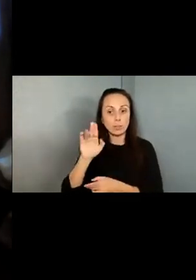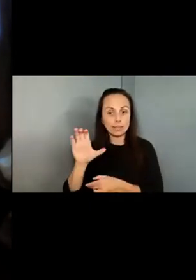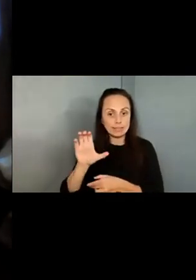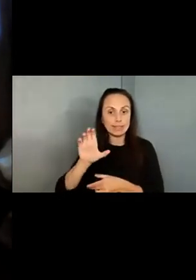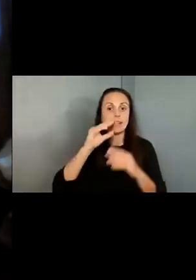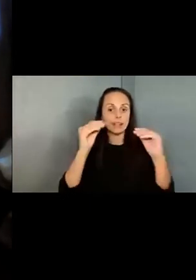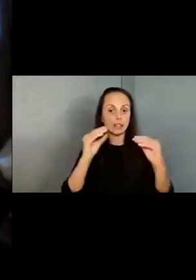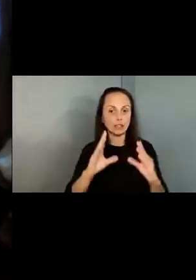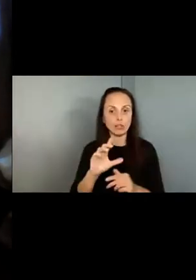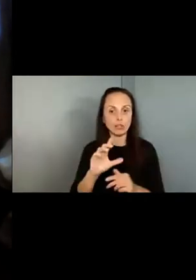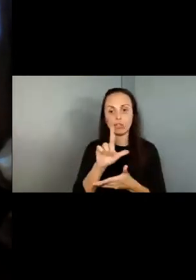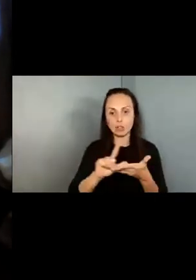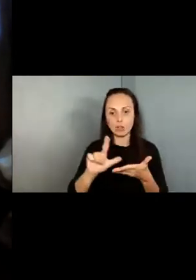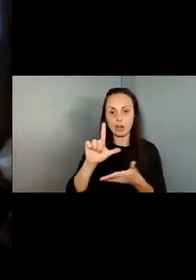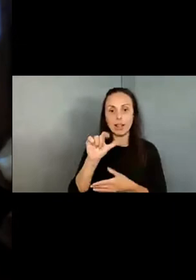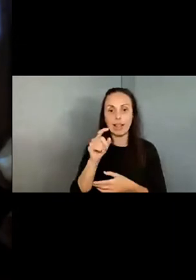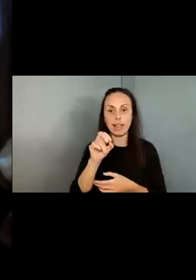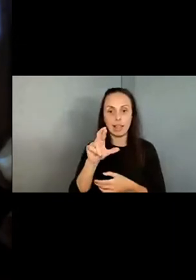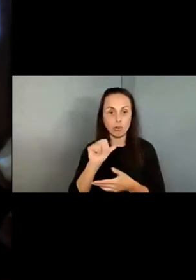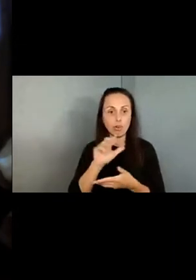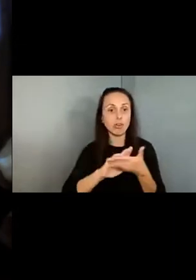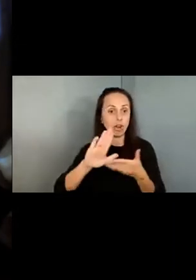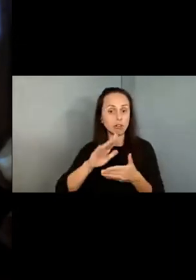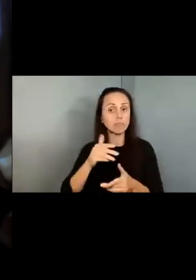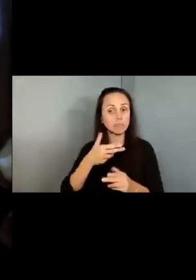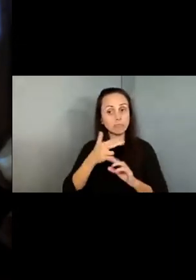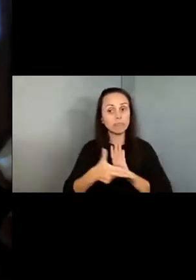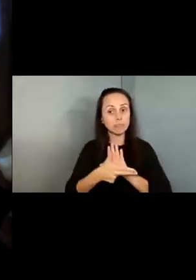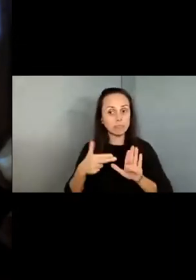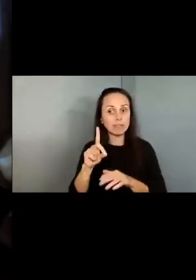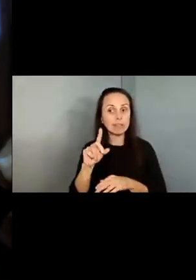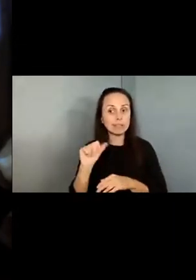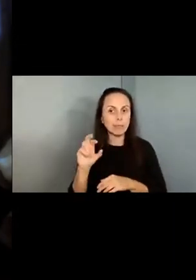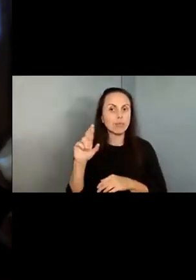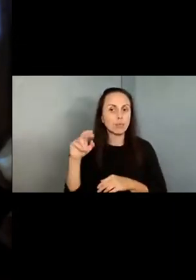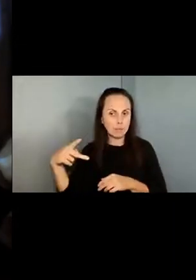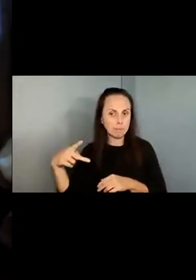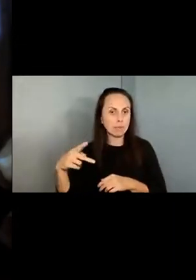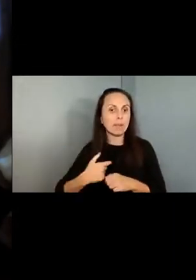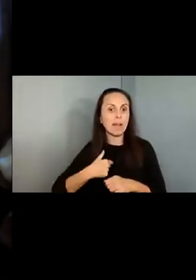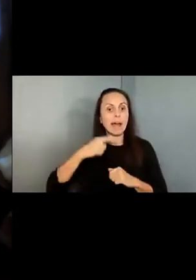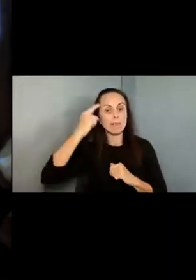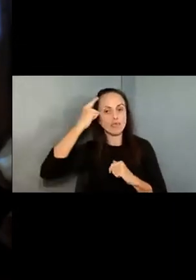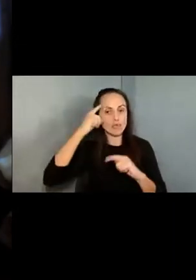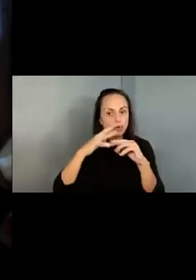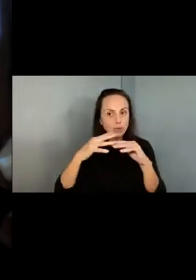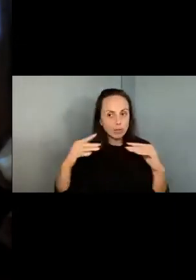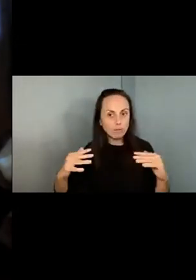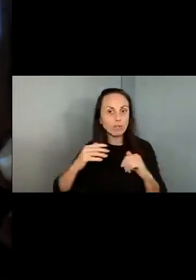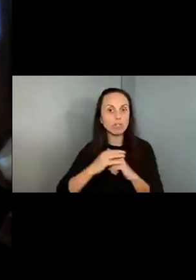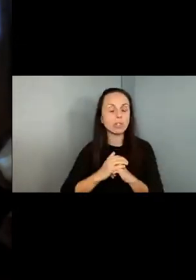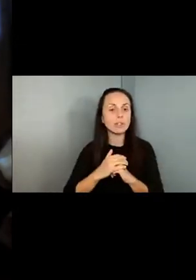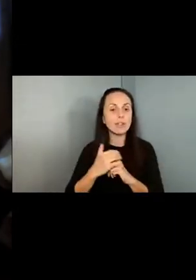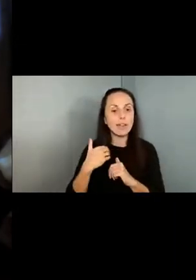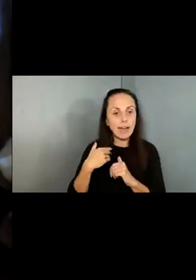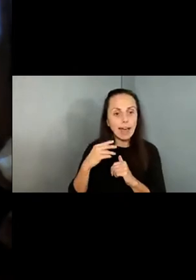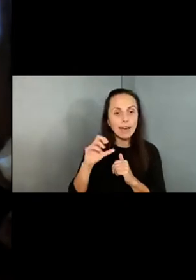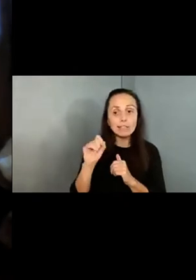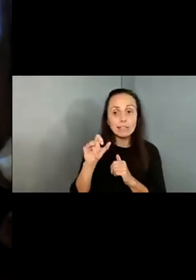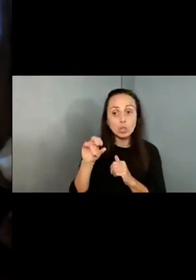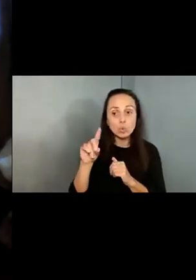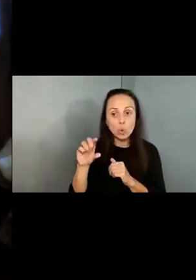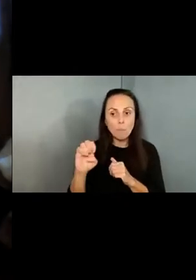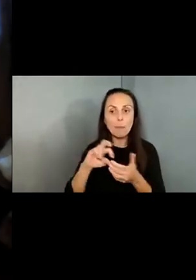Langara College. I identify as disabled or CRIP. I'm neurodivergent and have Ehlers-Danlos syndrome, which is a